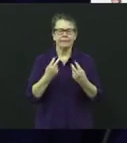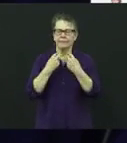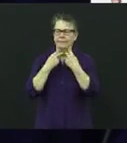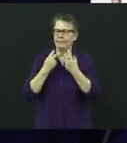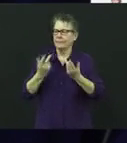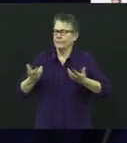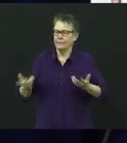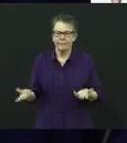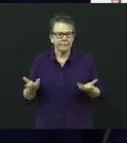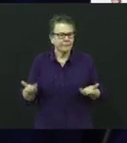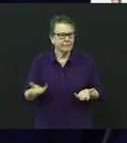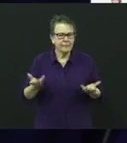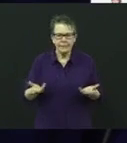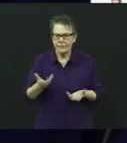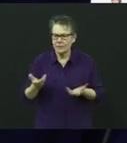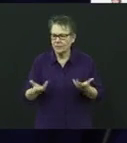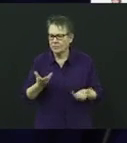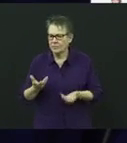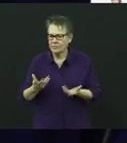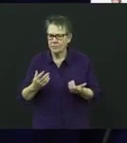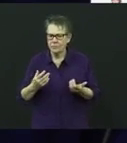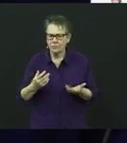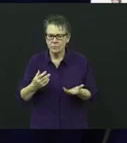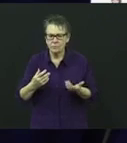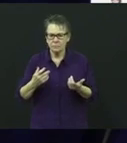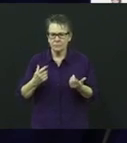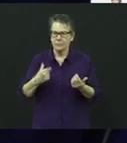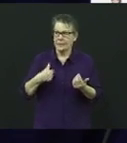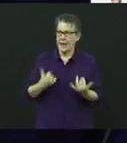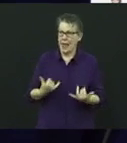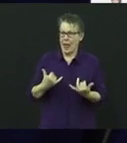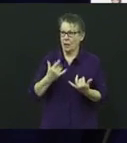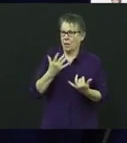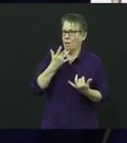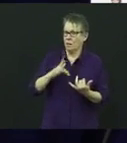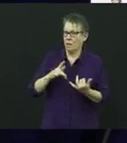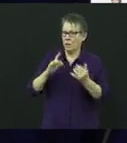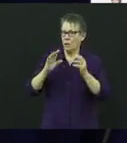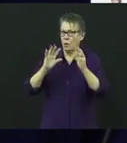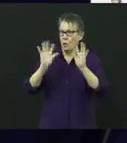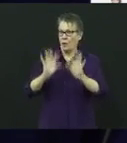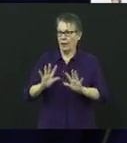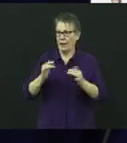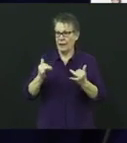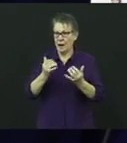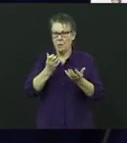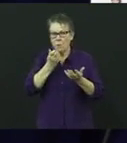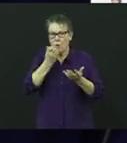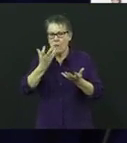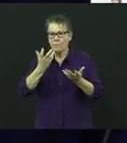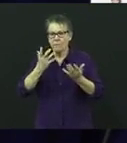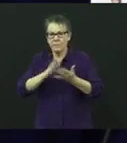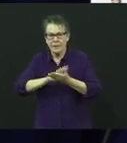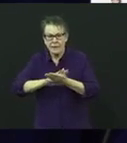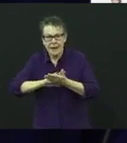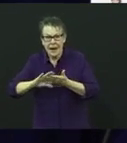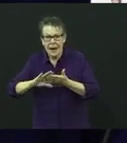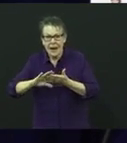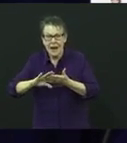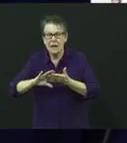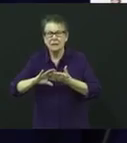been pretty cooperative, because if it was 5 degrees out there, we'd be certainly, I think we'd be facing some more serious